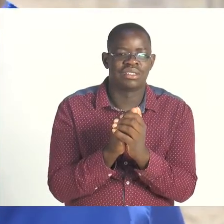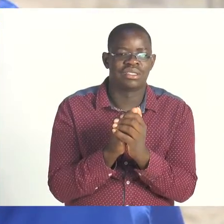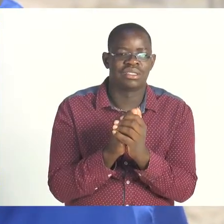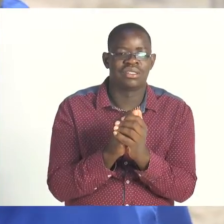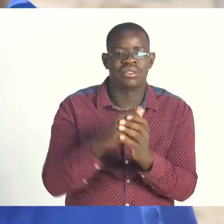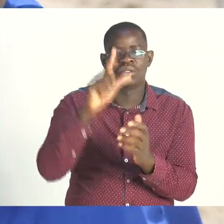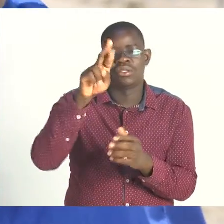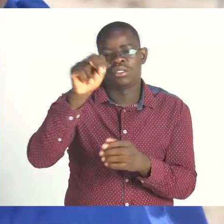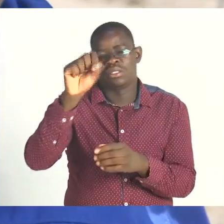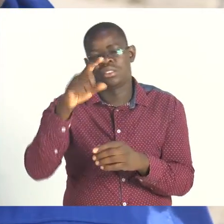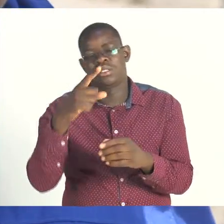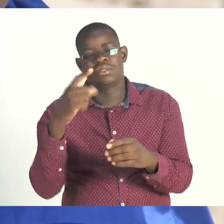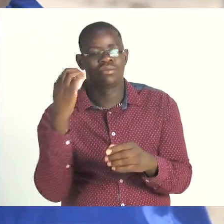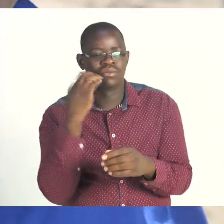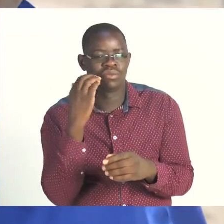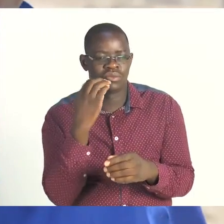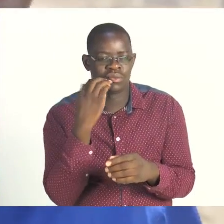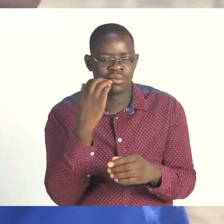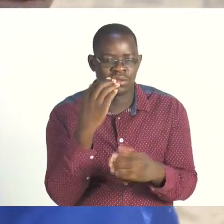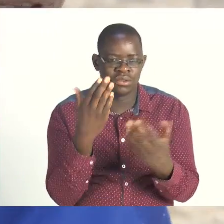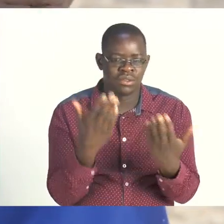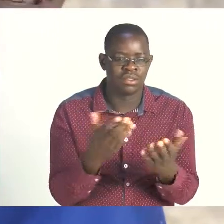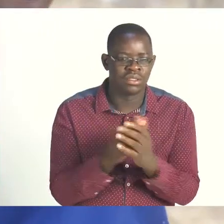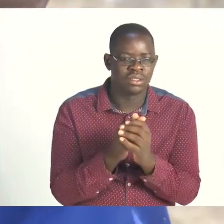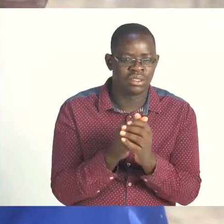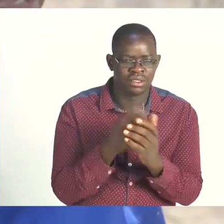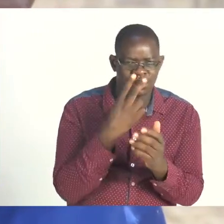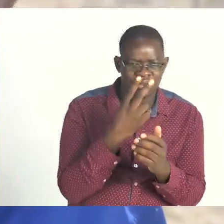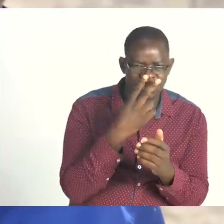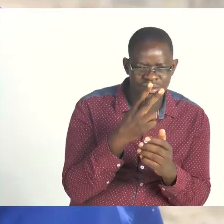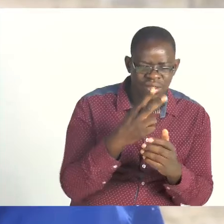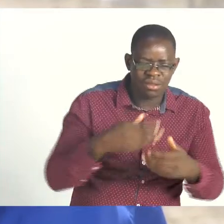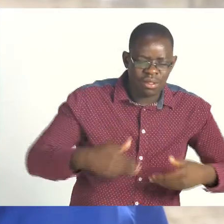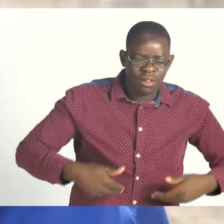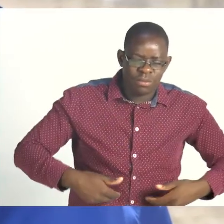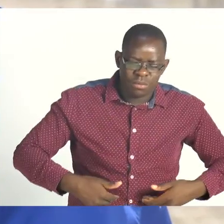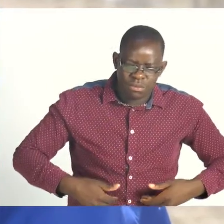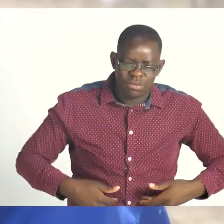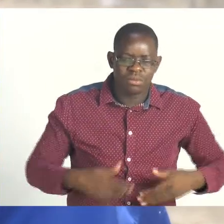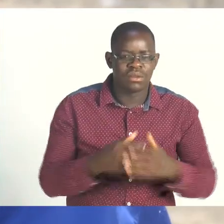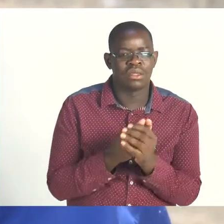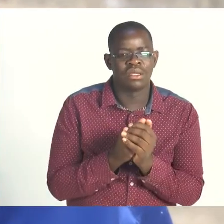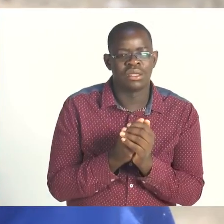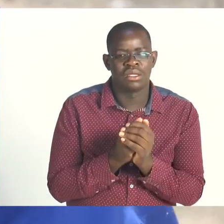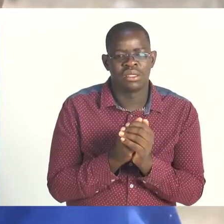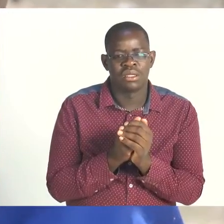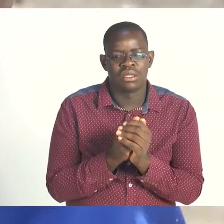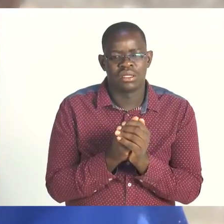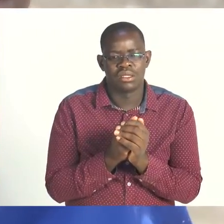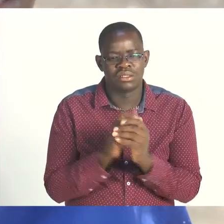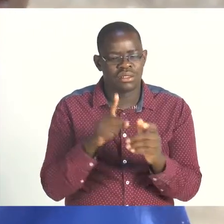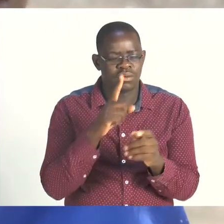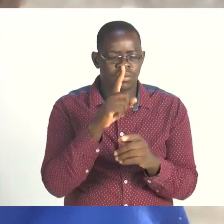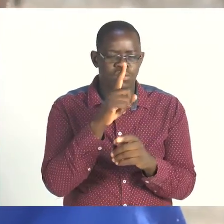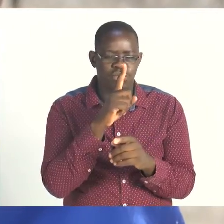Linus, I'm truly sorry, okay? They do look hungry. And it has been very